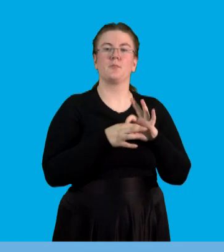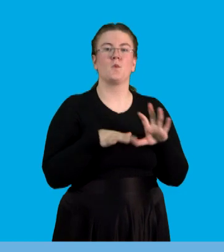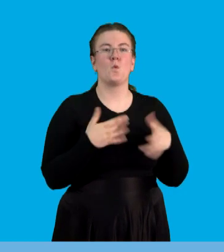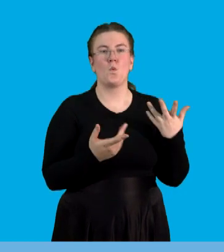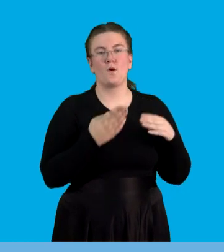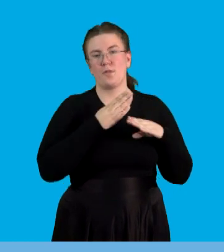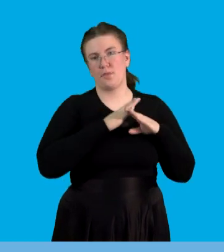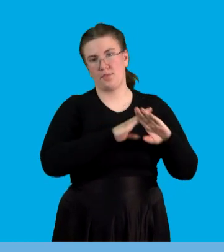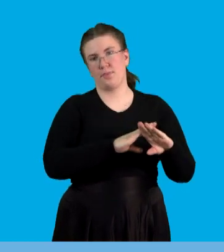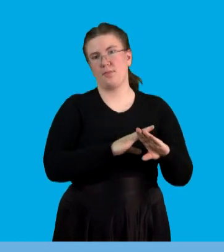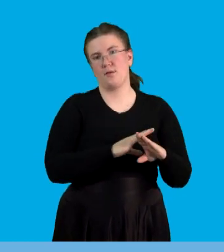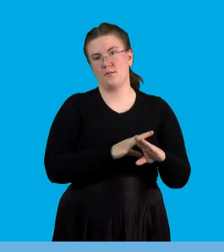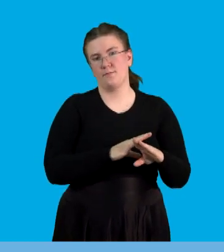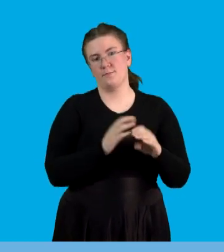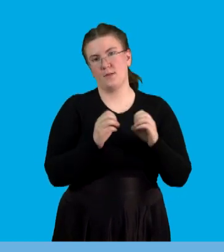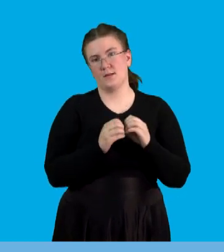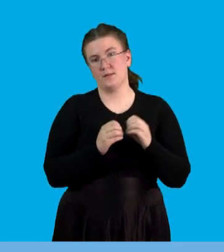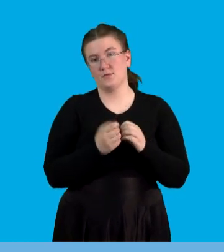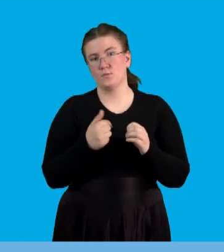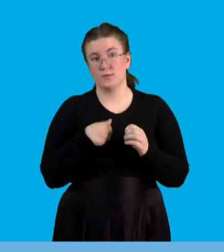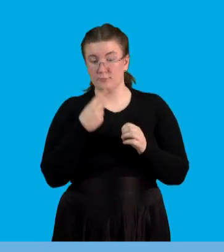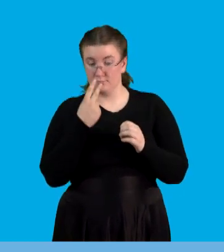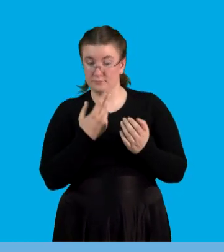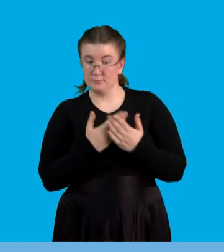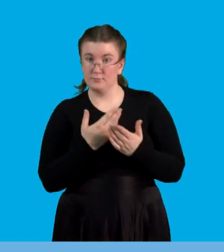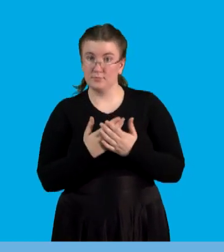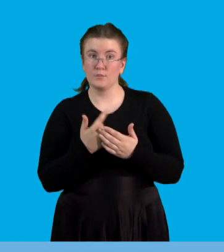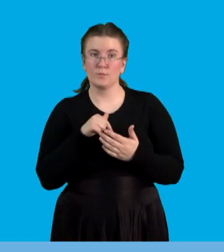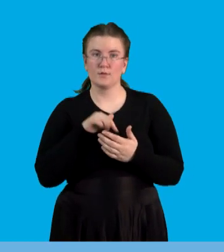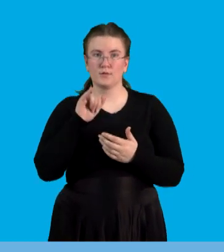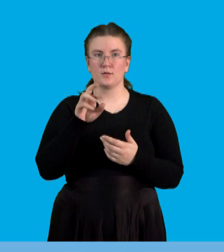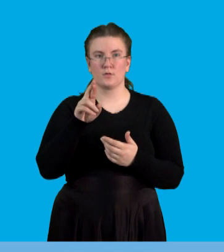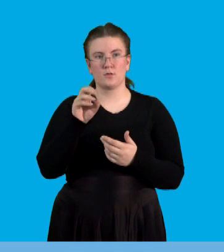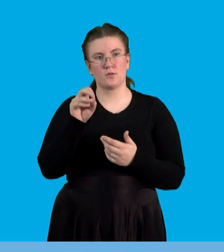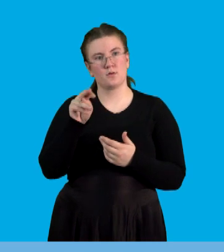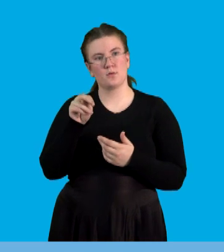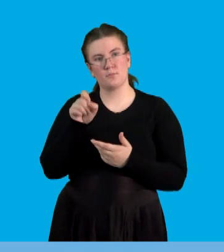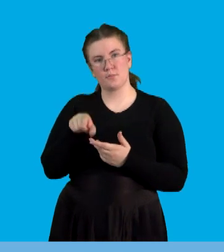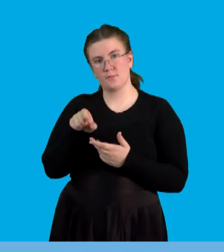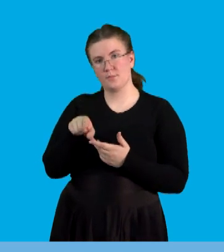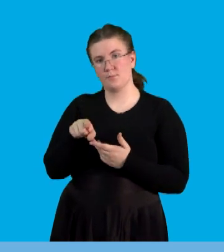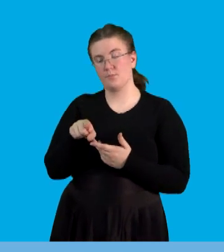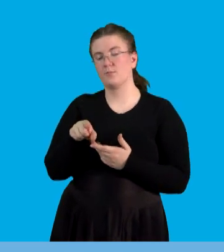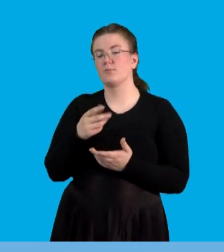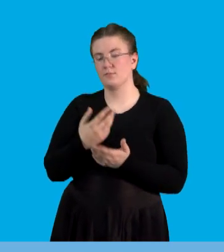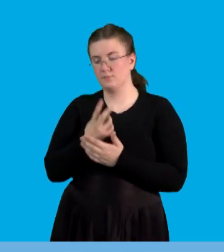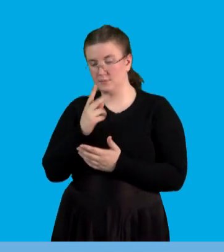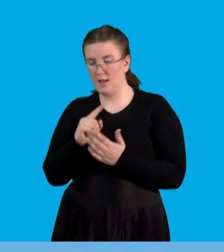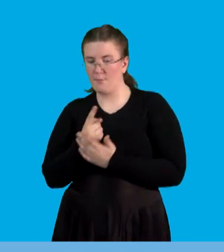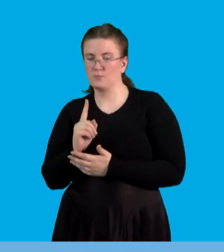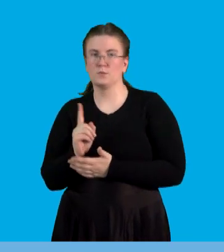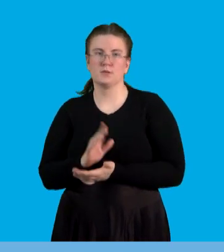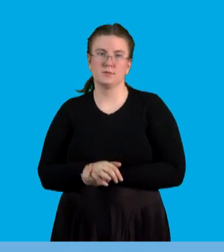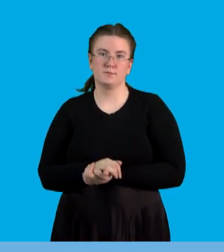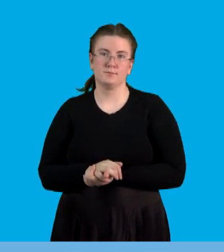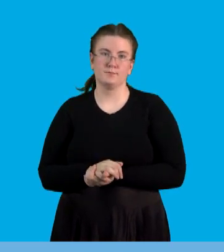be attracted or repelled around the magnet. So we can notice that space if we were to put the iron fillings around or in that